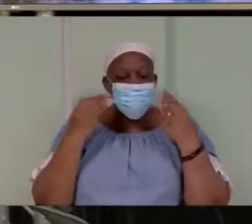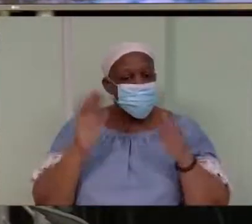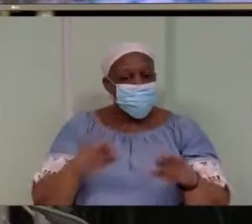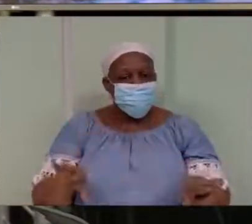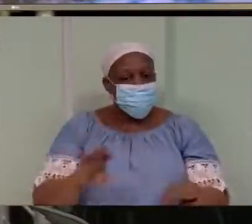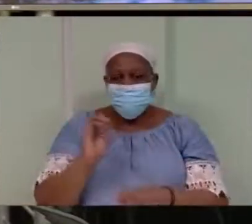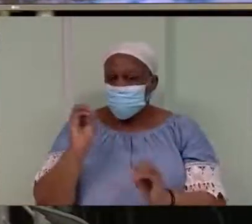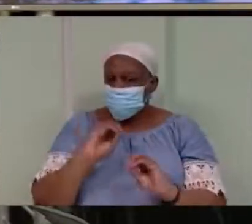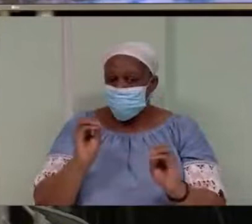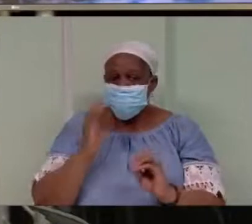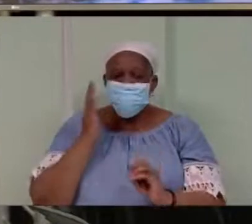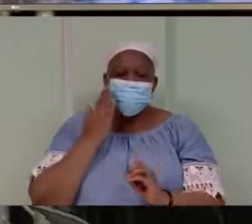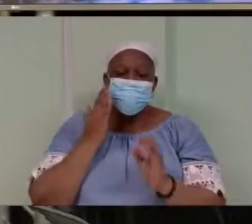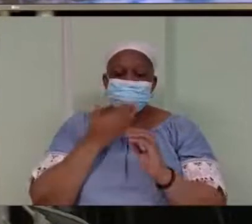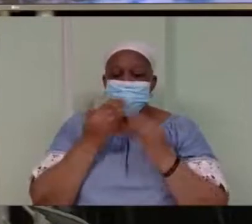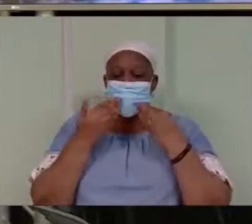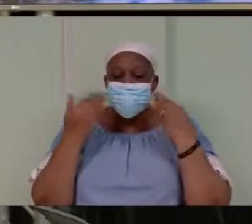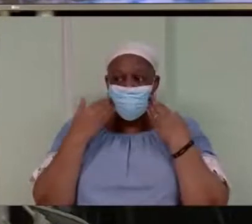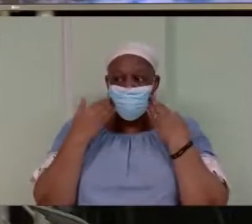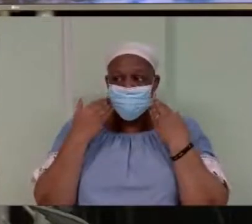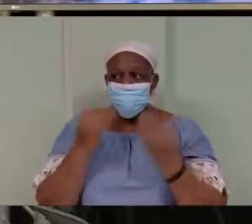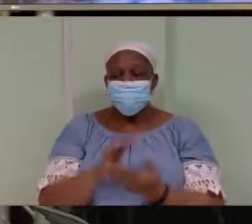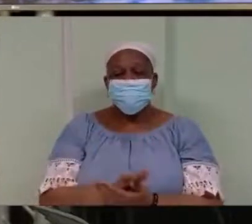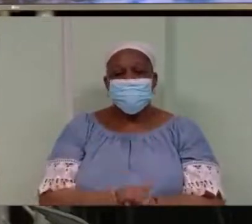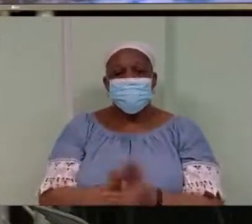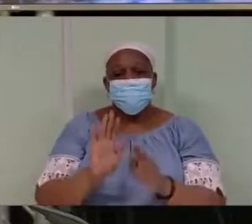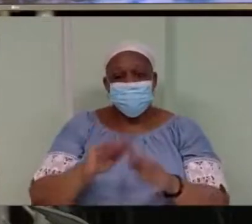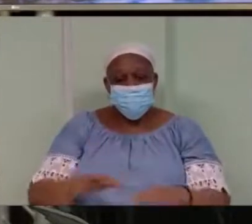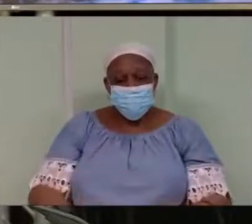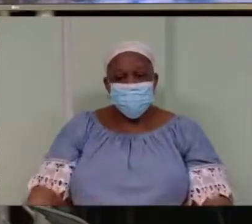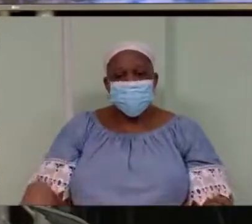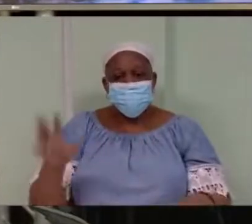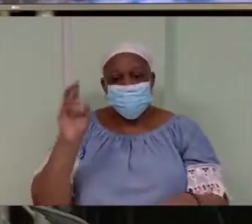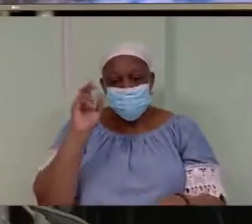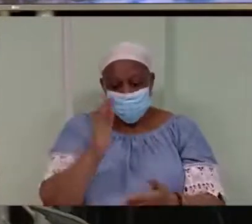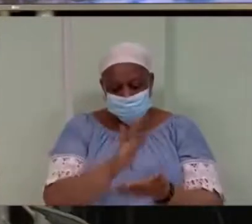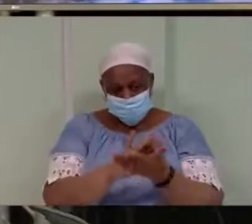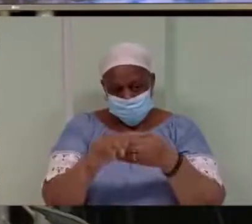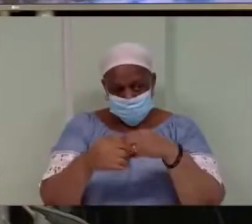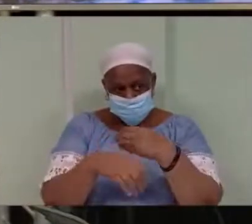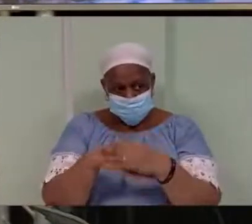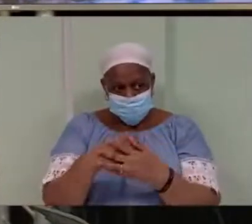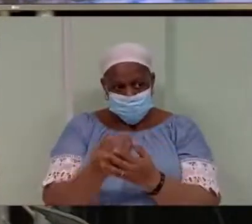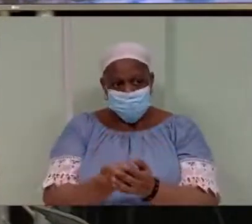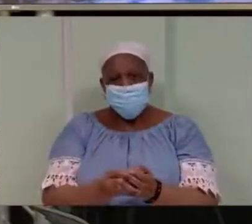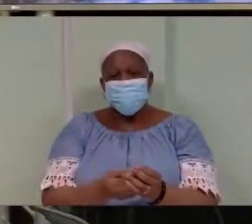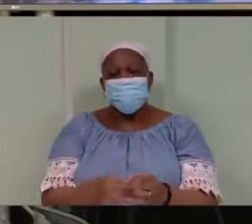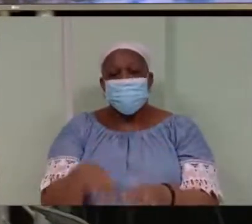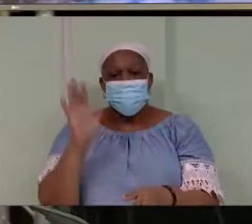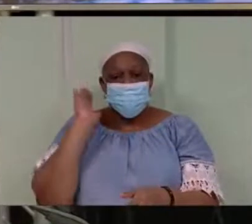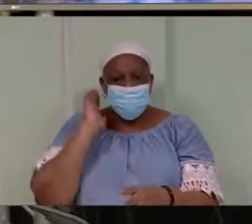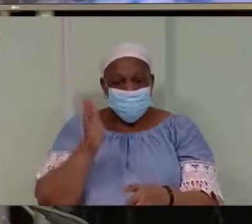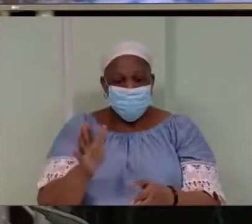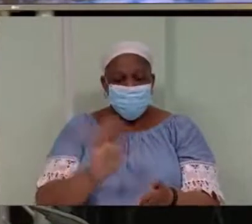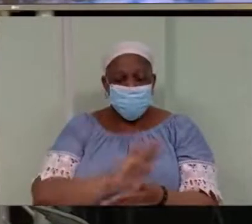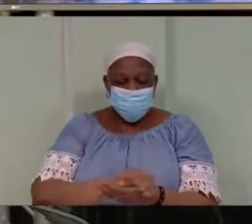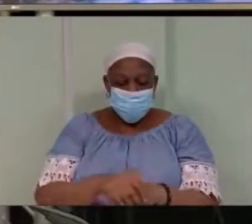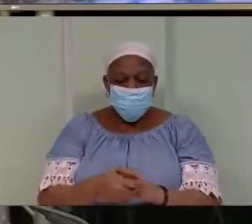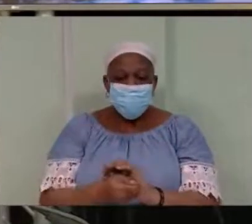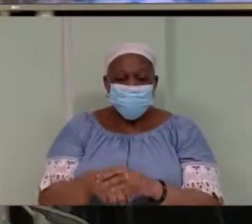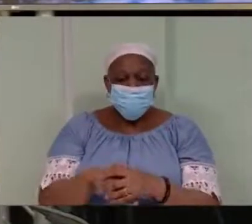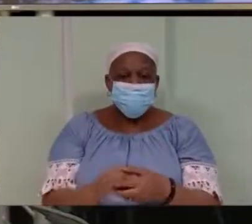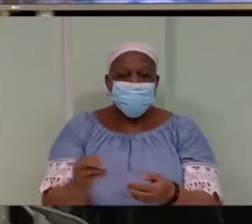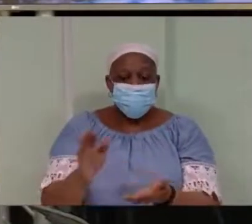10. under supervision children's hands will be washed with soap and water rinse